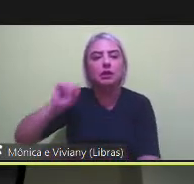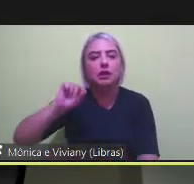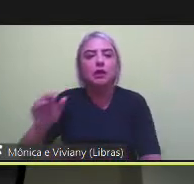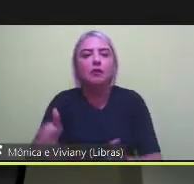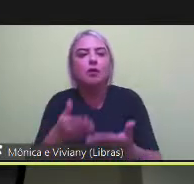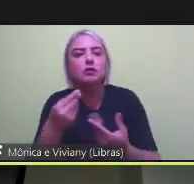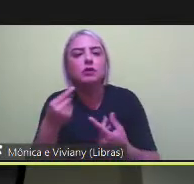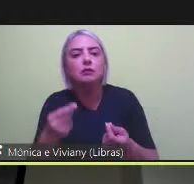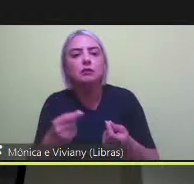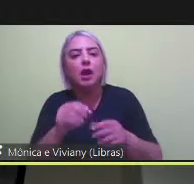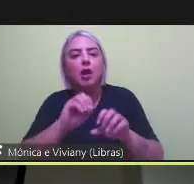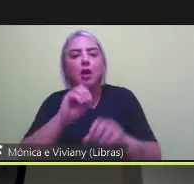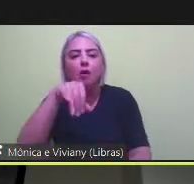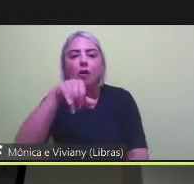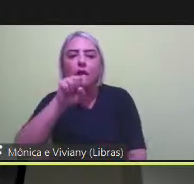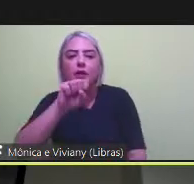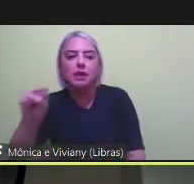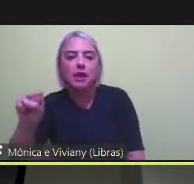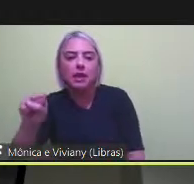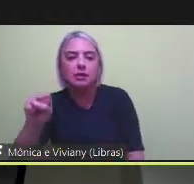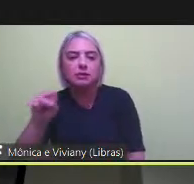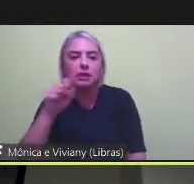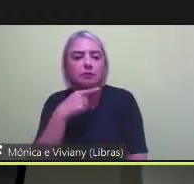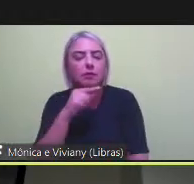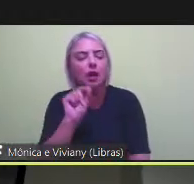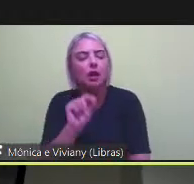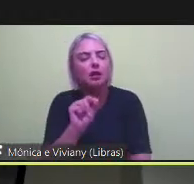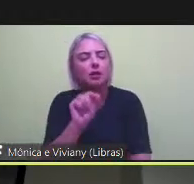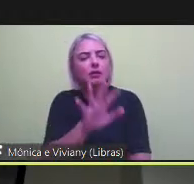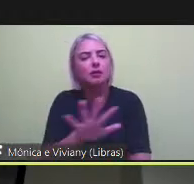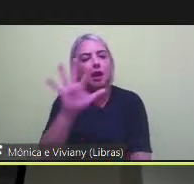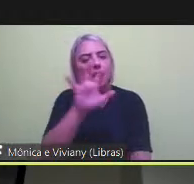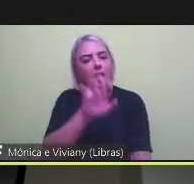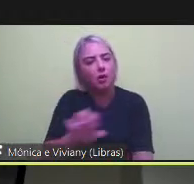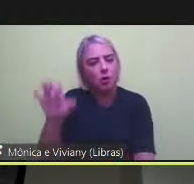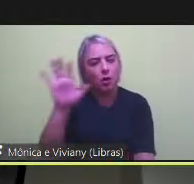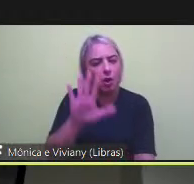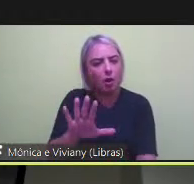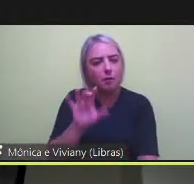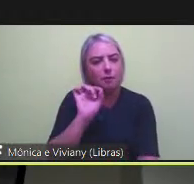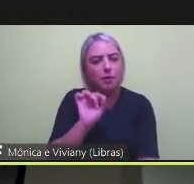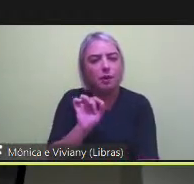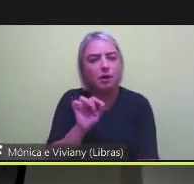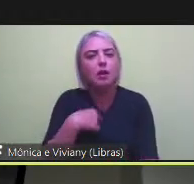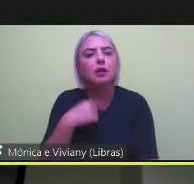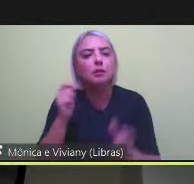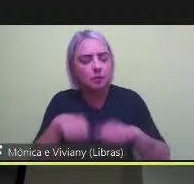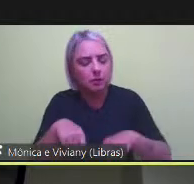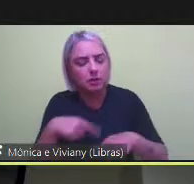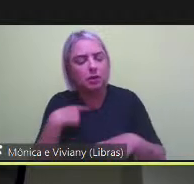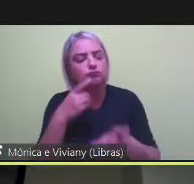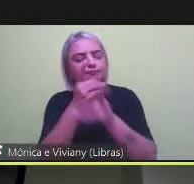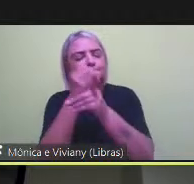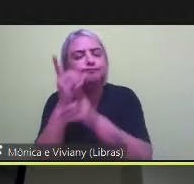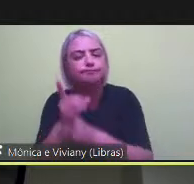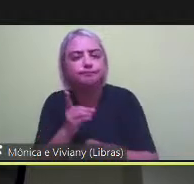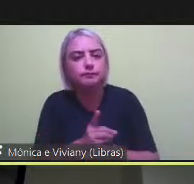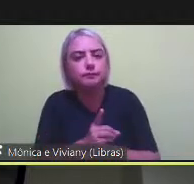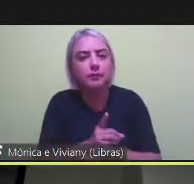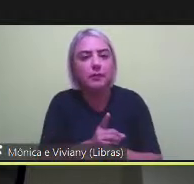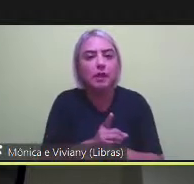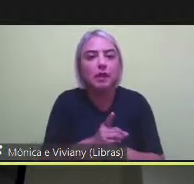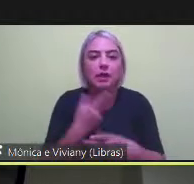of child obesity promoted by the WHO in